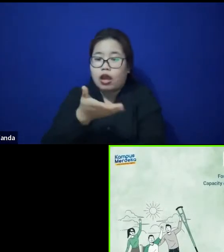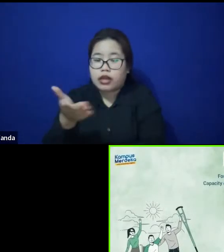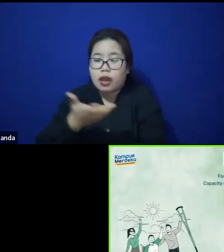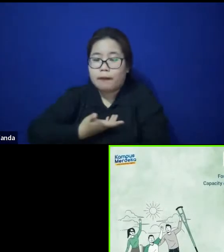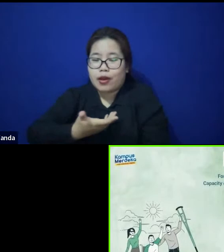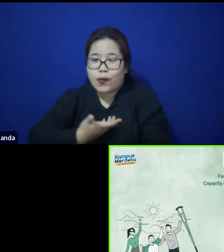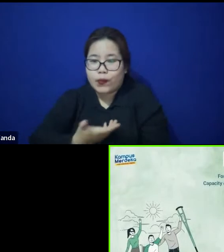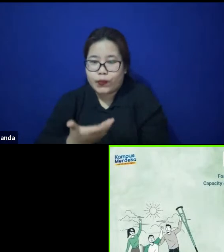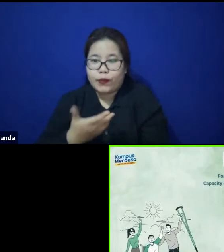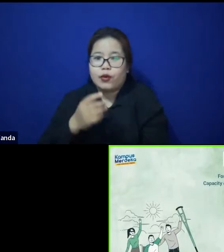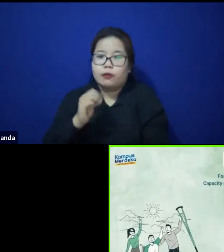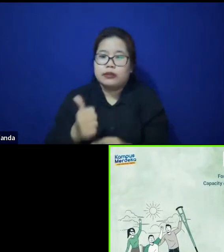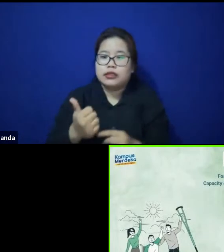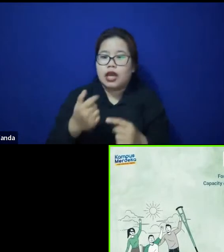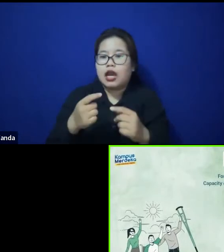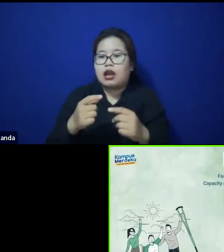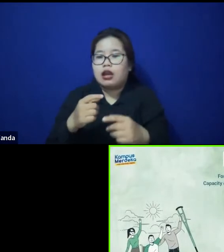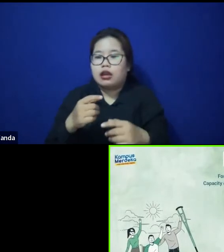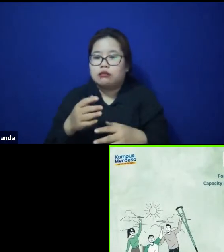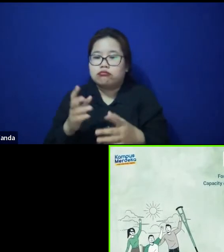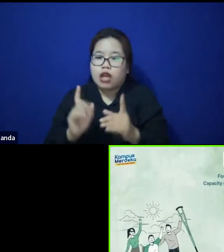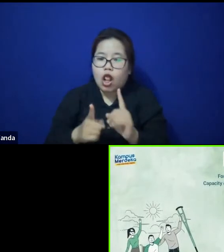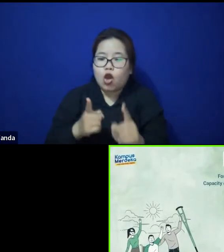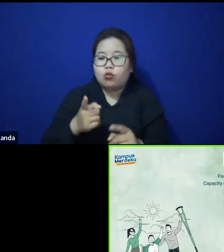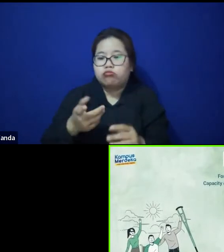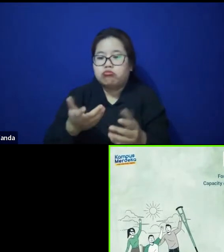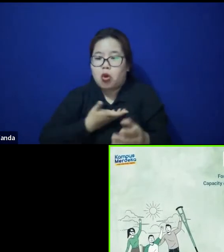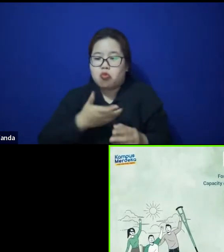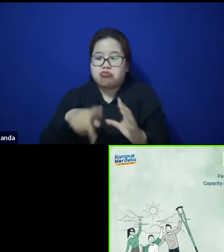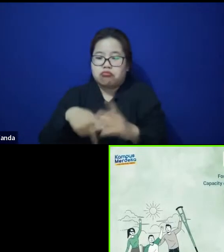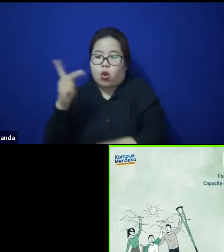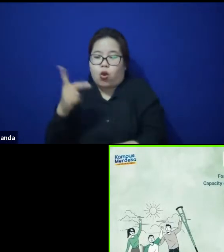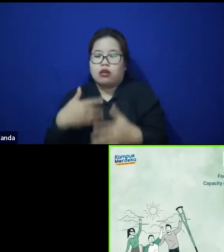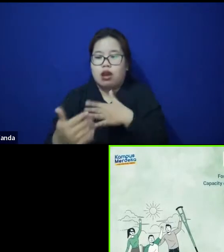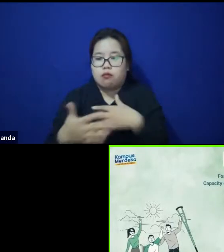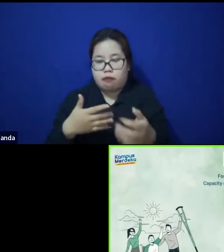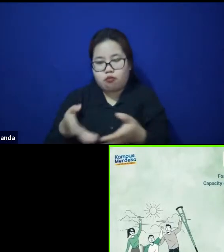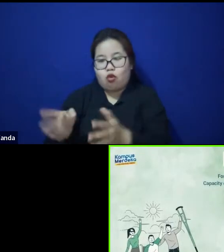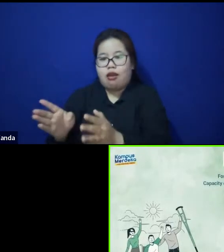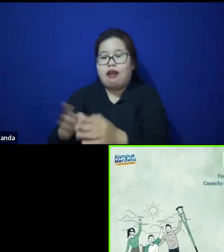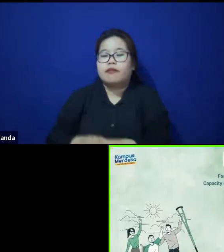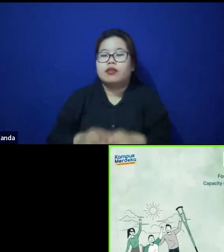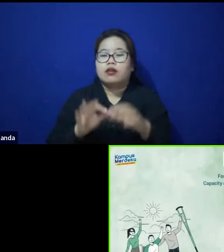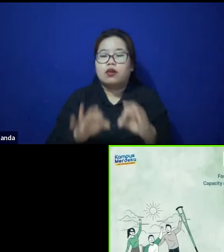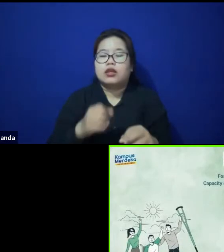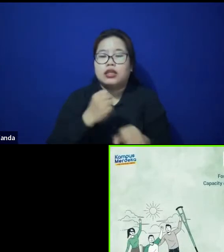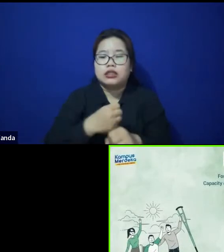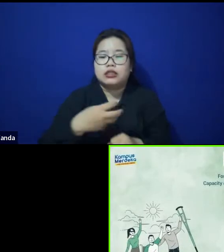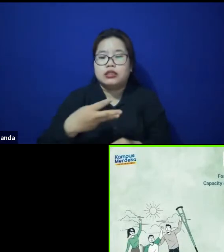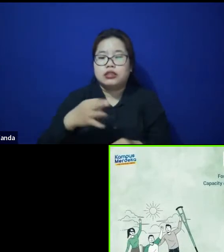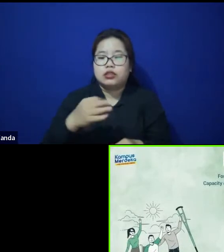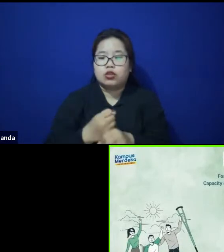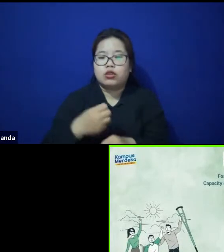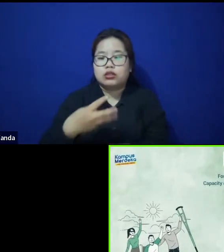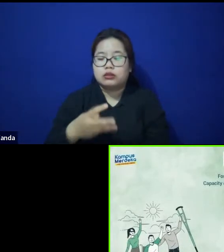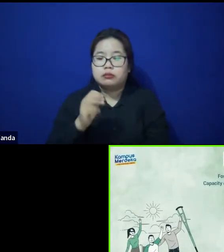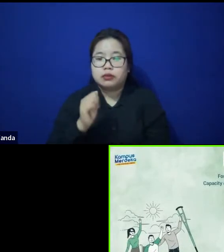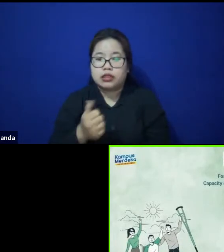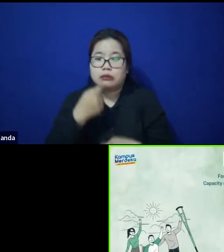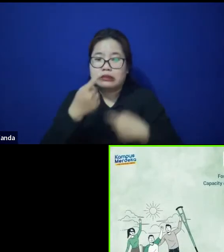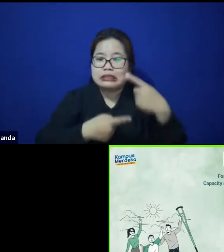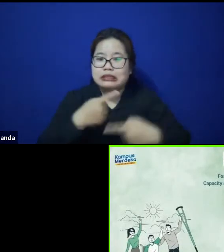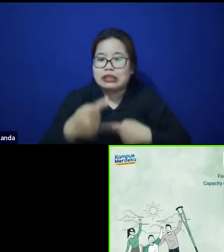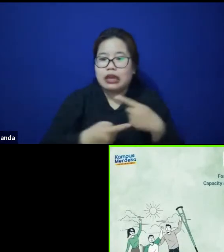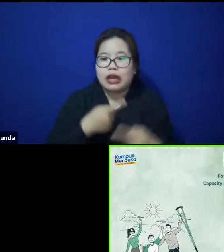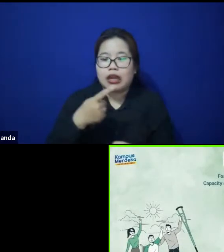right. Yeah, George has really shared his powerful stories with us.